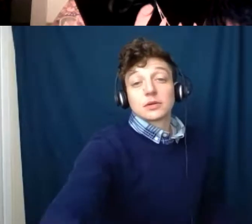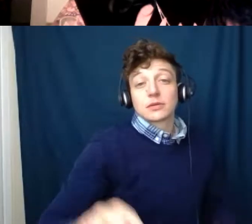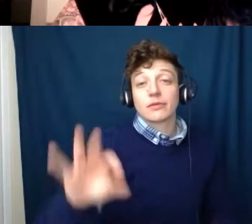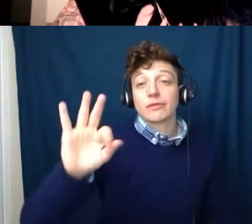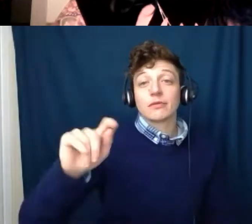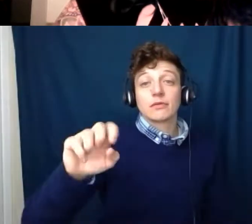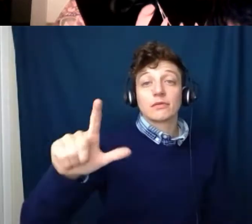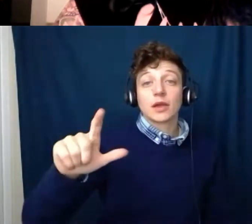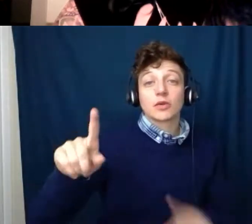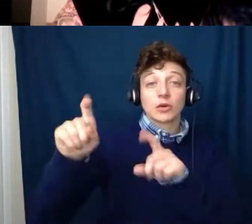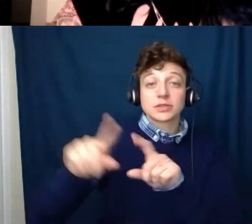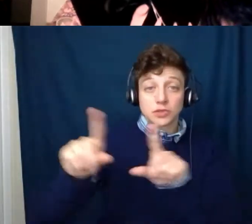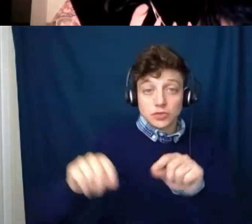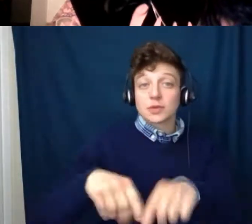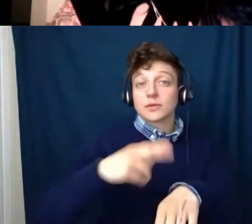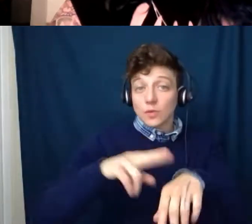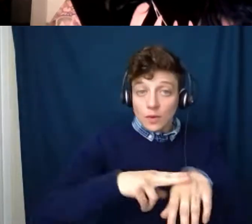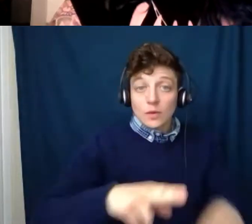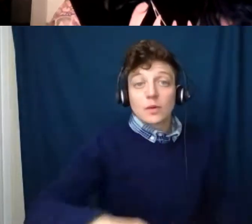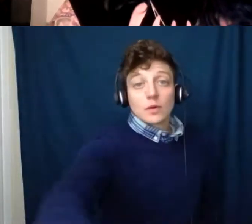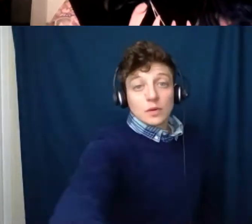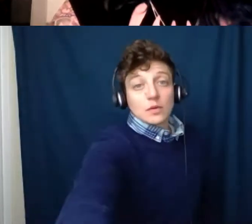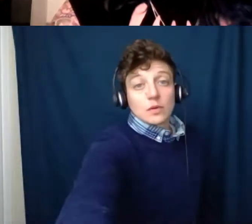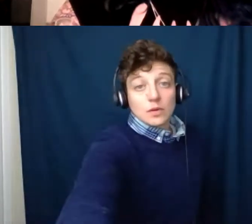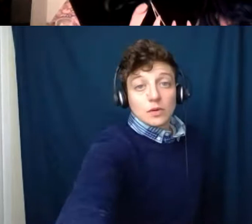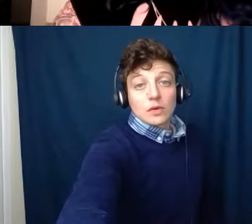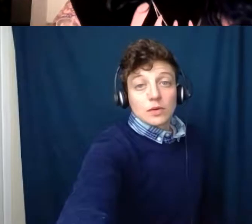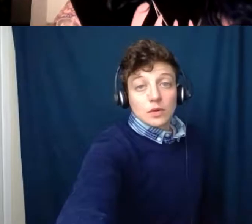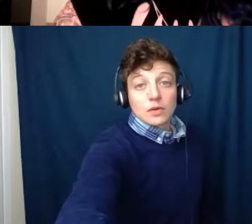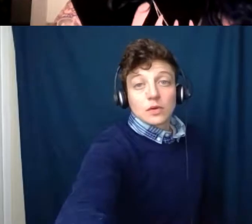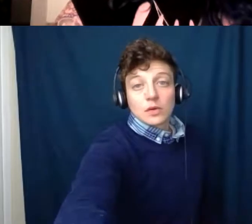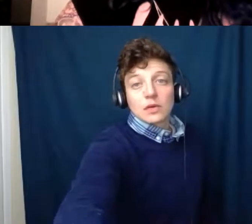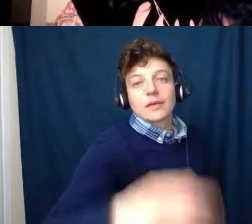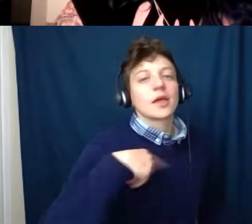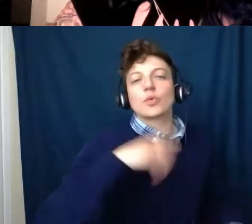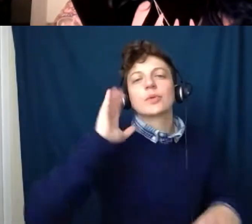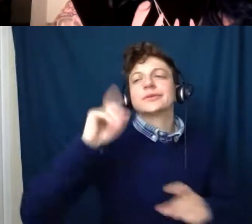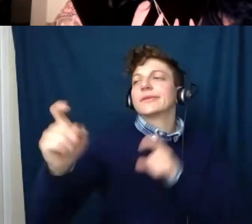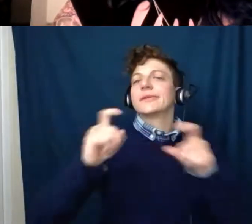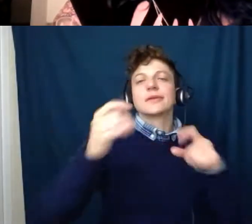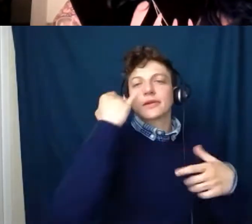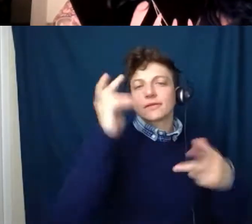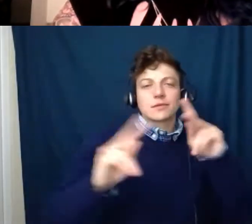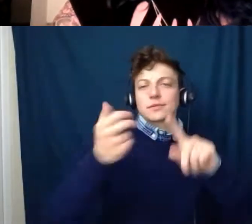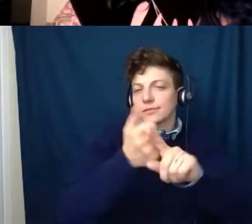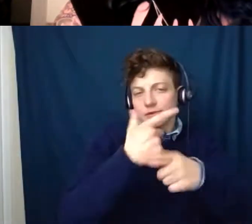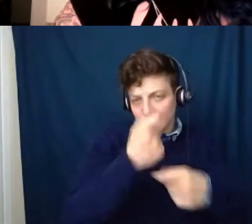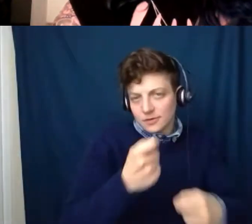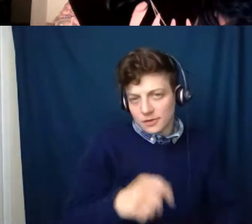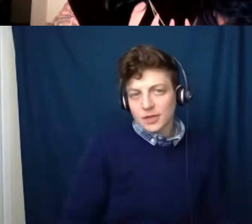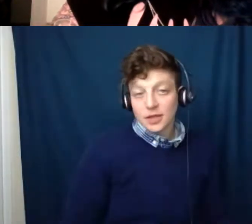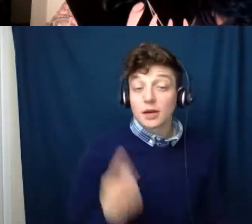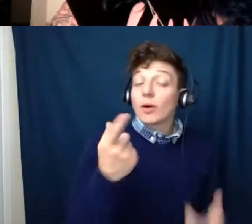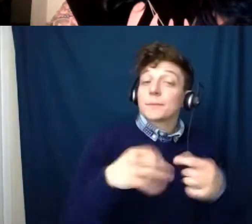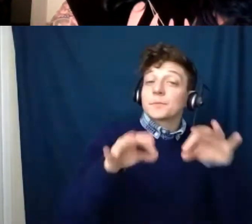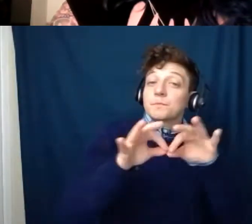And so those are things we just hand out to people who indicate some sort of interest. And I think, one of the things that is important